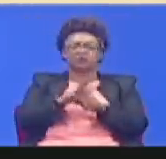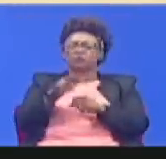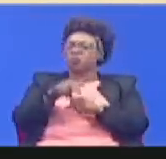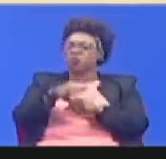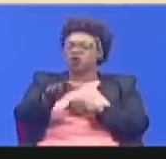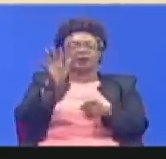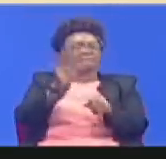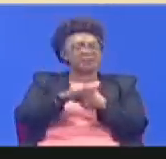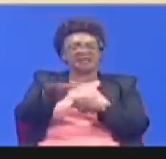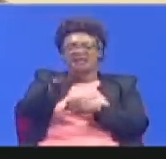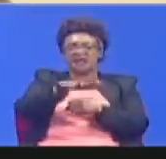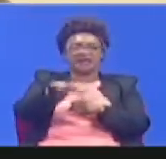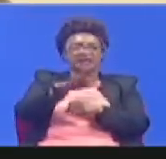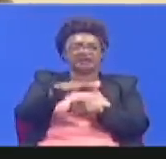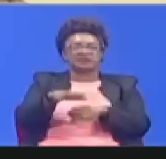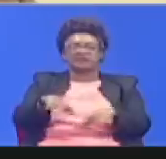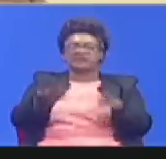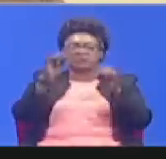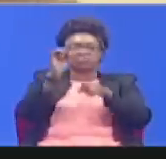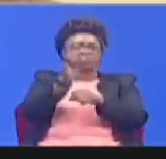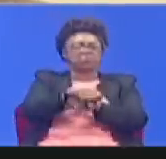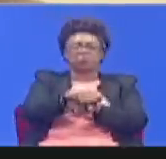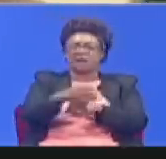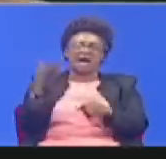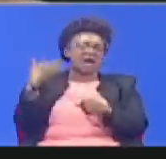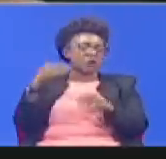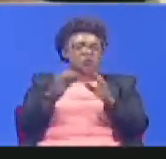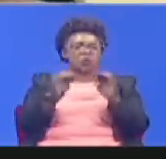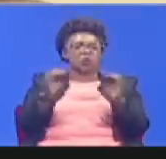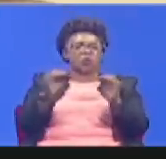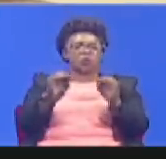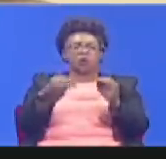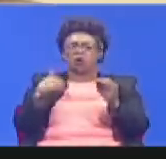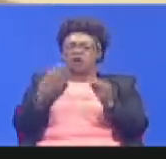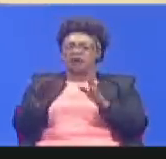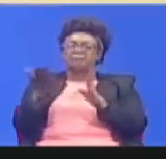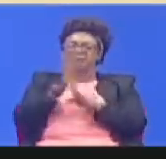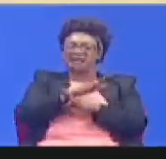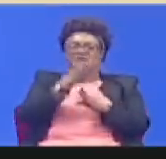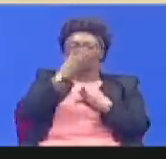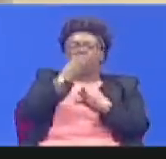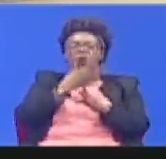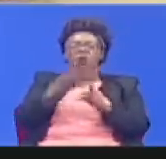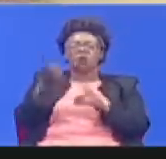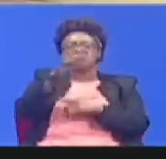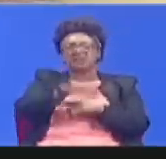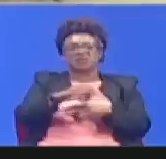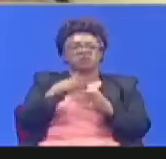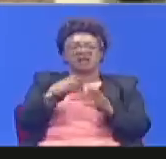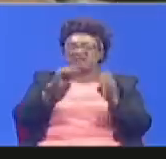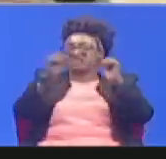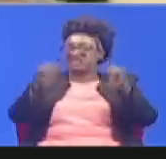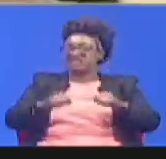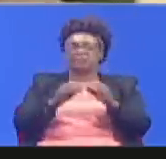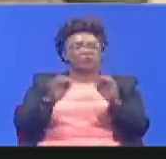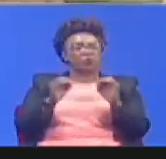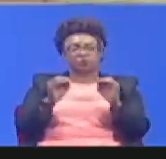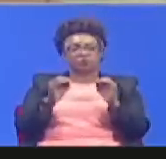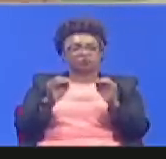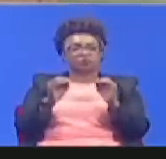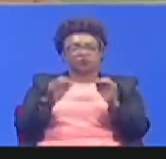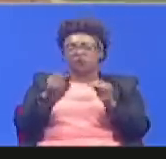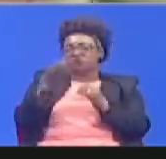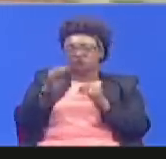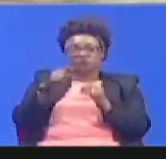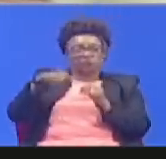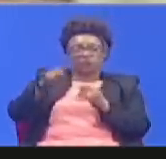places, unakuta kinyazi yenye haikuwako. We are going back into those old days when we did not have system in City Hall. So what he's